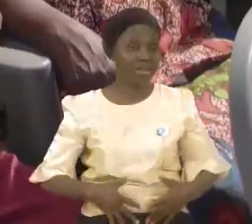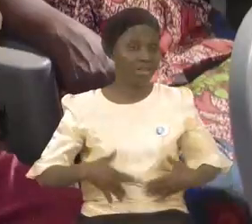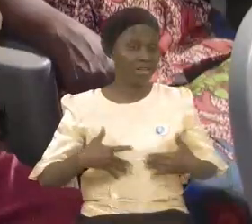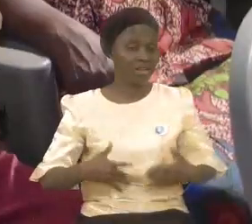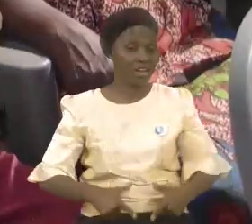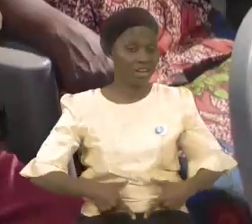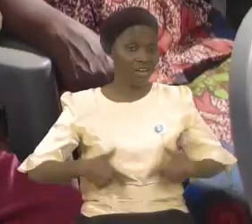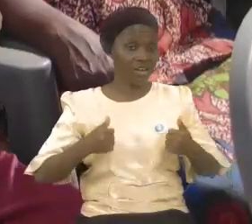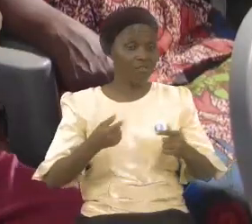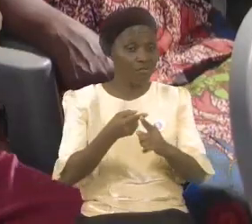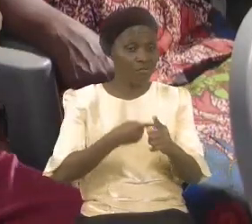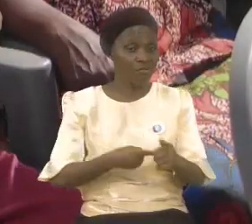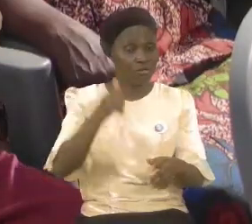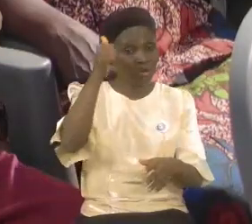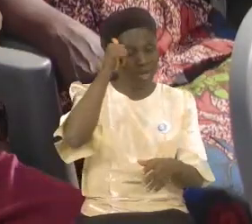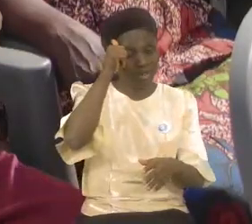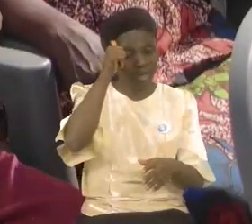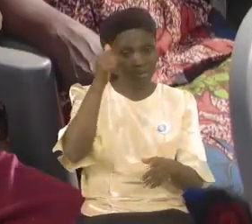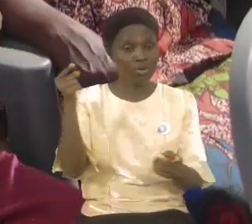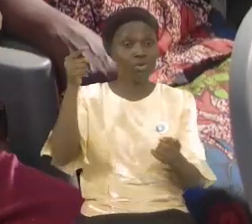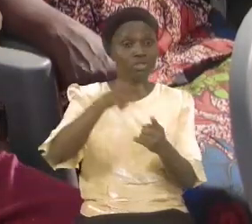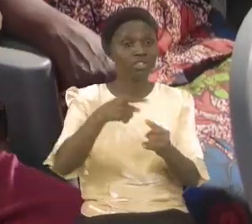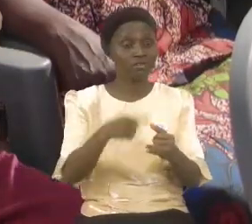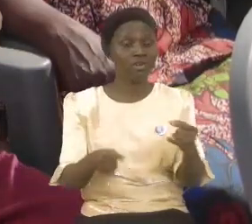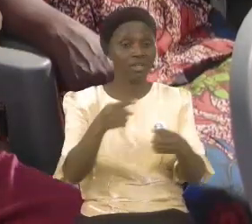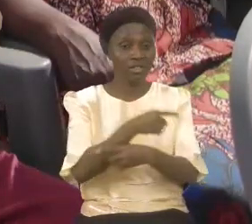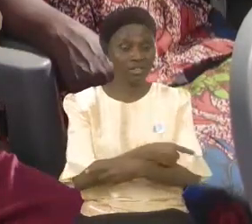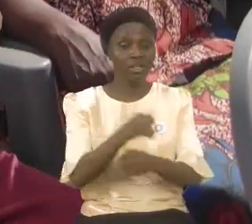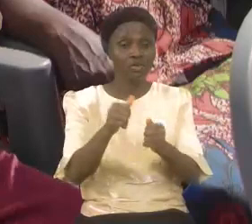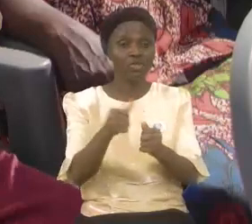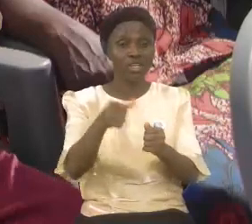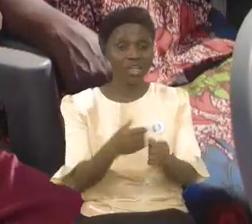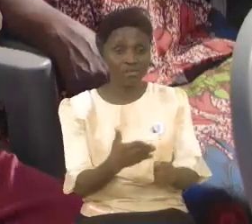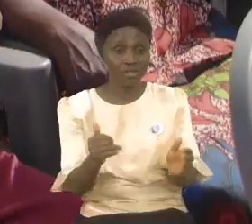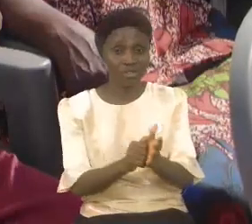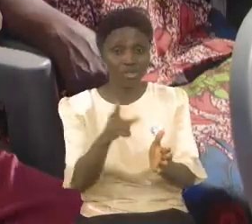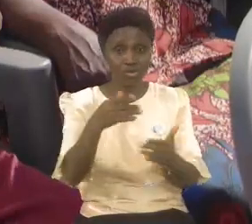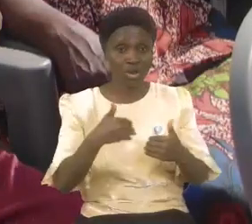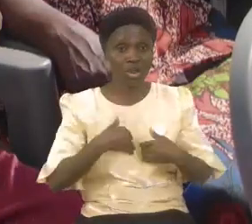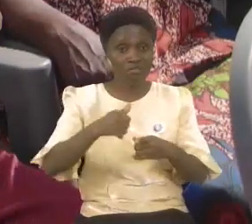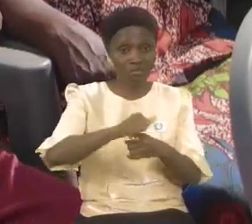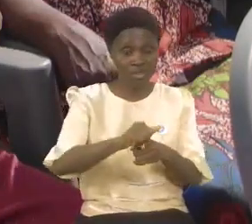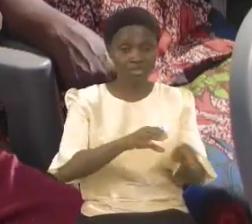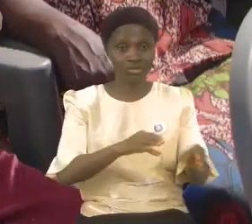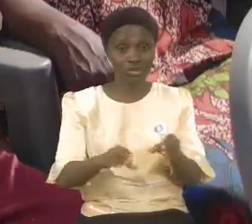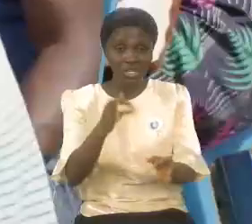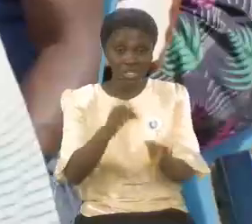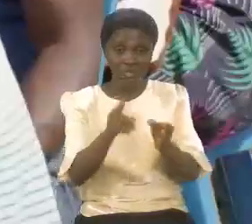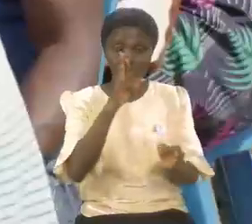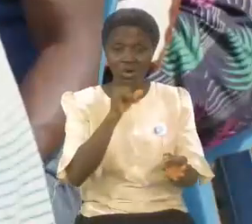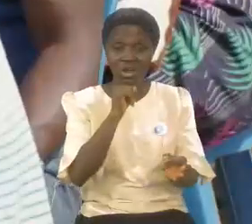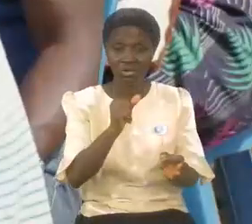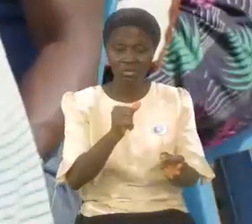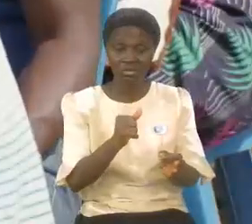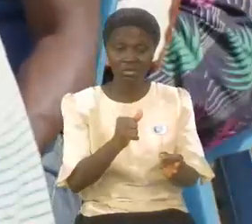of human beings on earth, with everything they've done, everything you've done, if you're not born again, if your sins have not